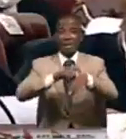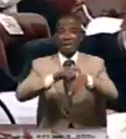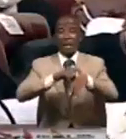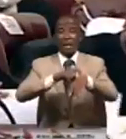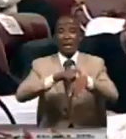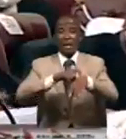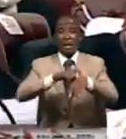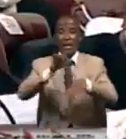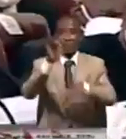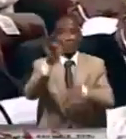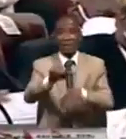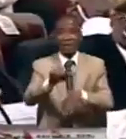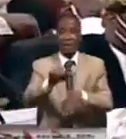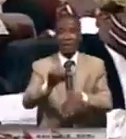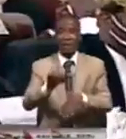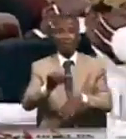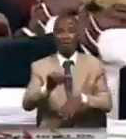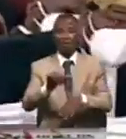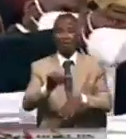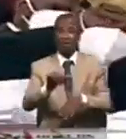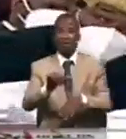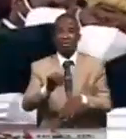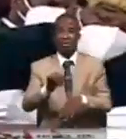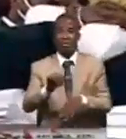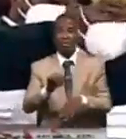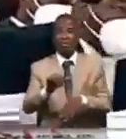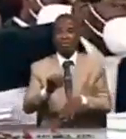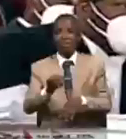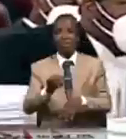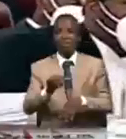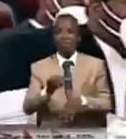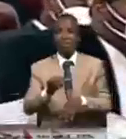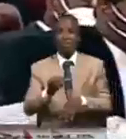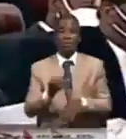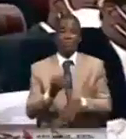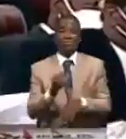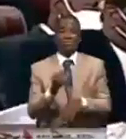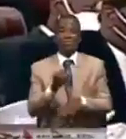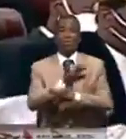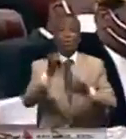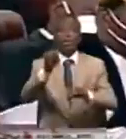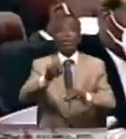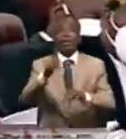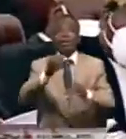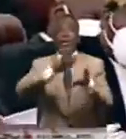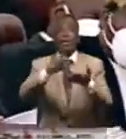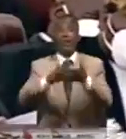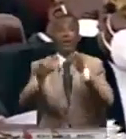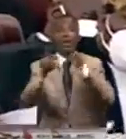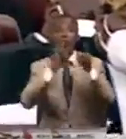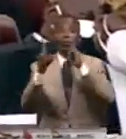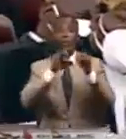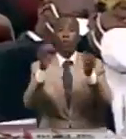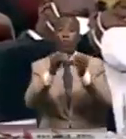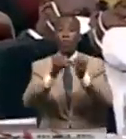that we do not wish to lead any further evidence, and therefore we